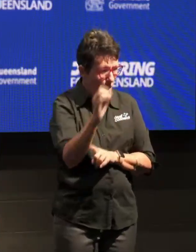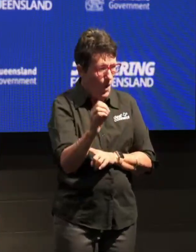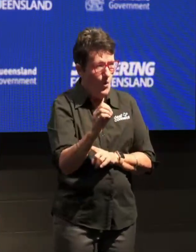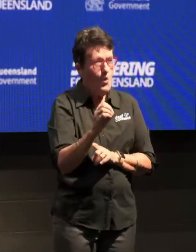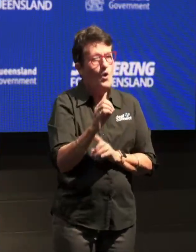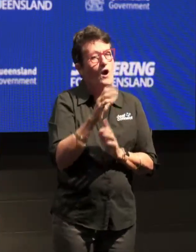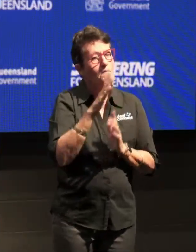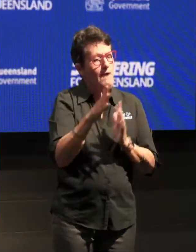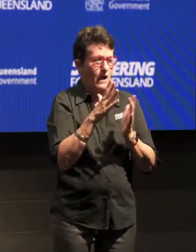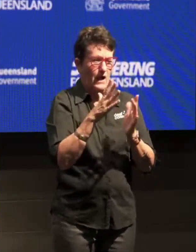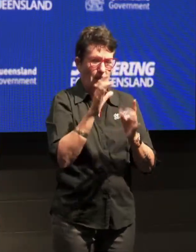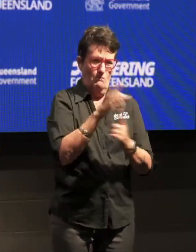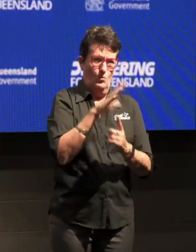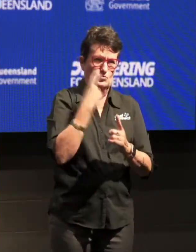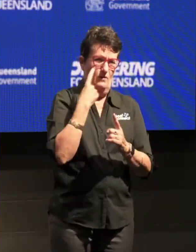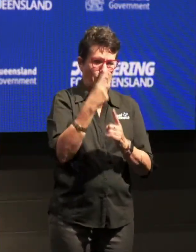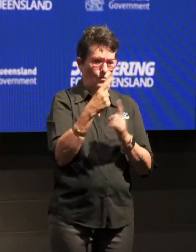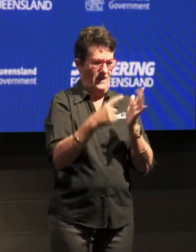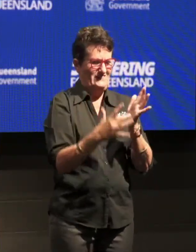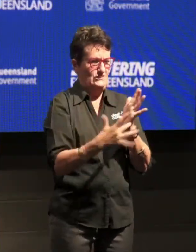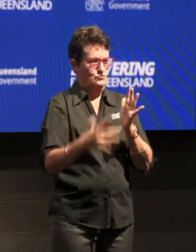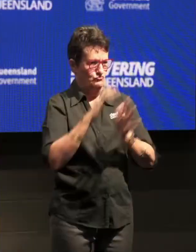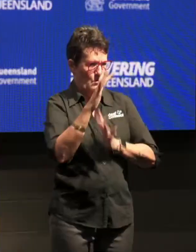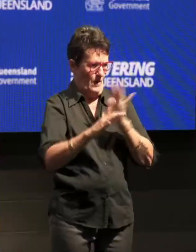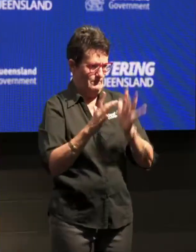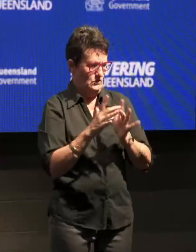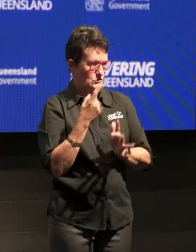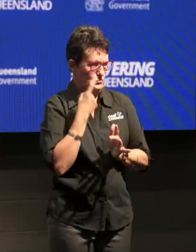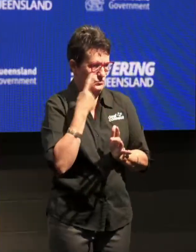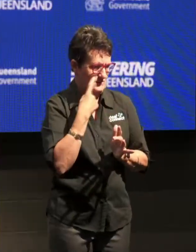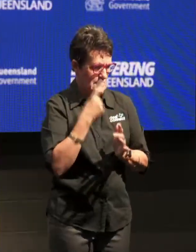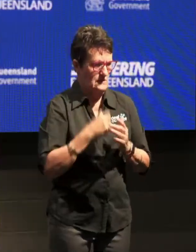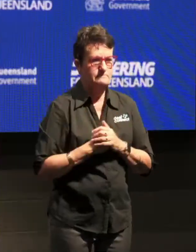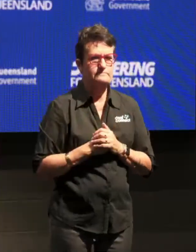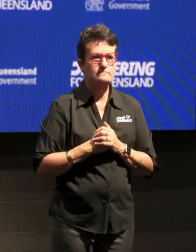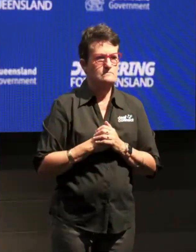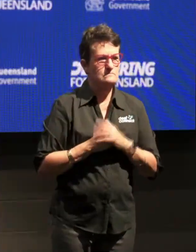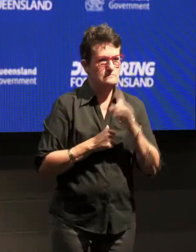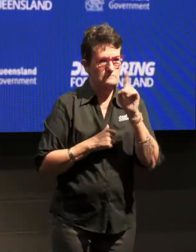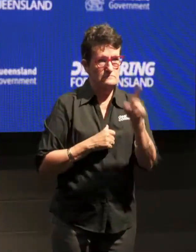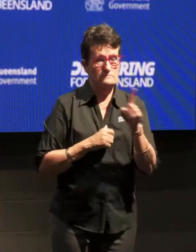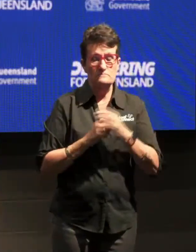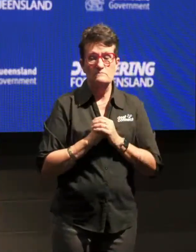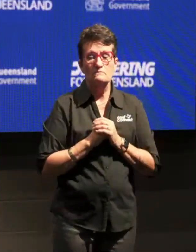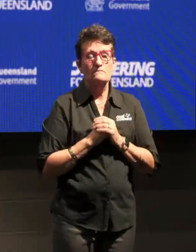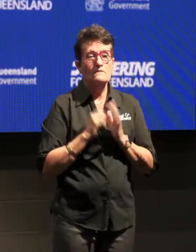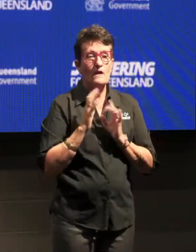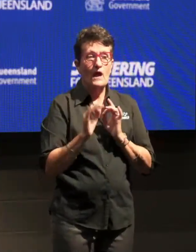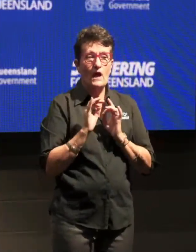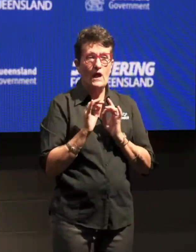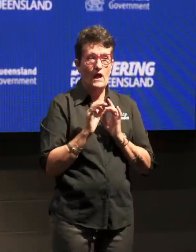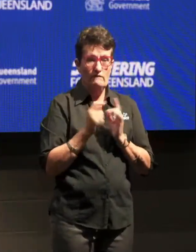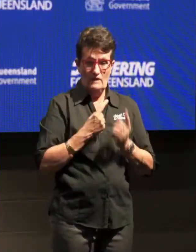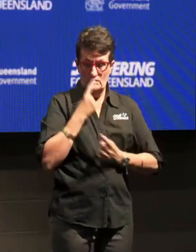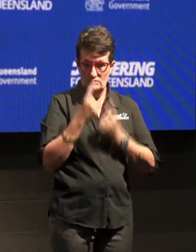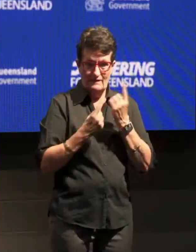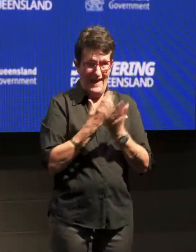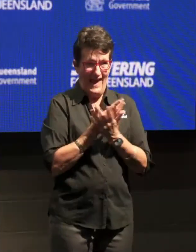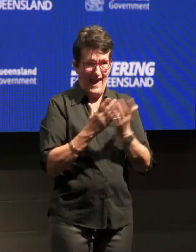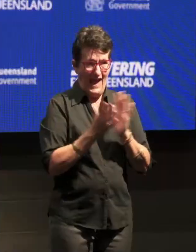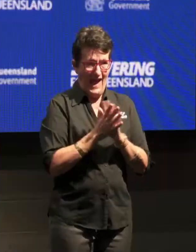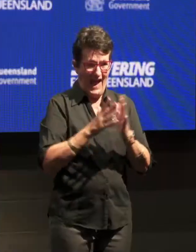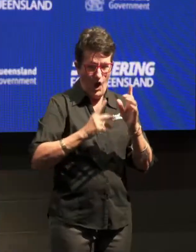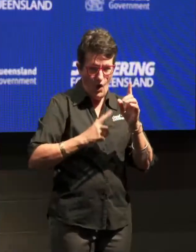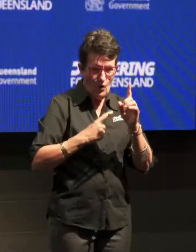go to Telstra and Optus directly for that. But that's the assurance we received this morning. Yeah, and how quickly they could potentially get